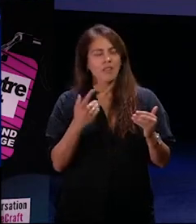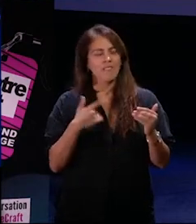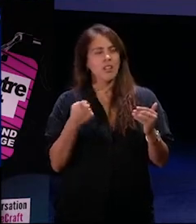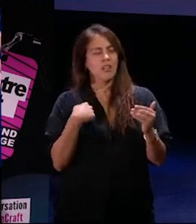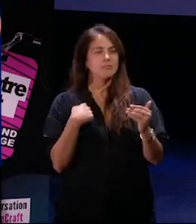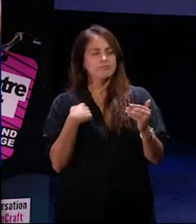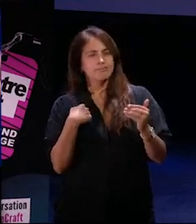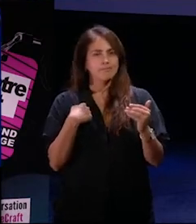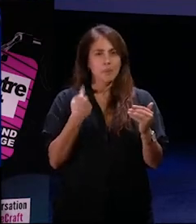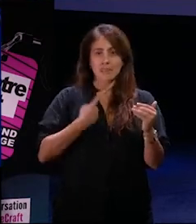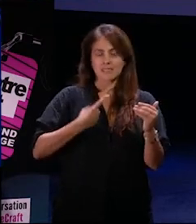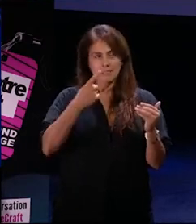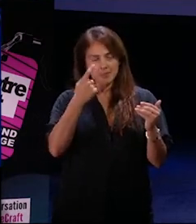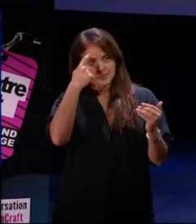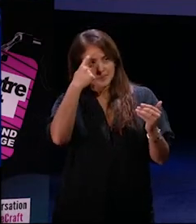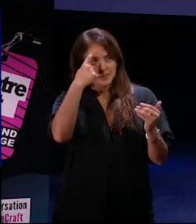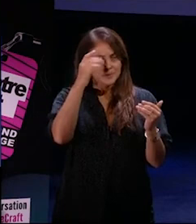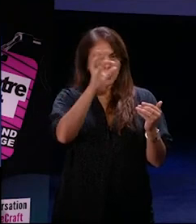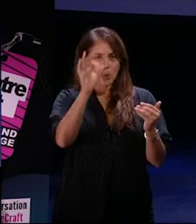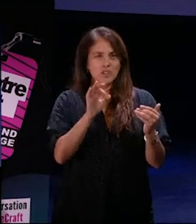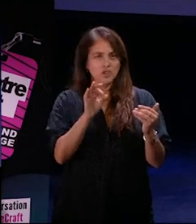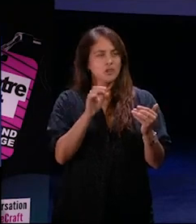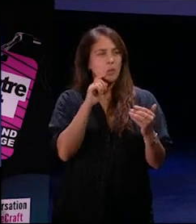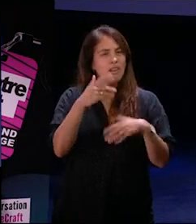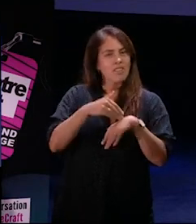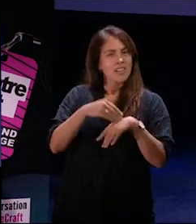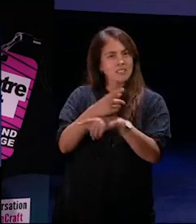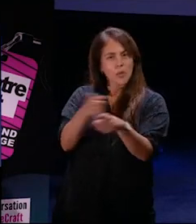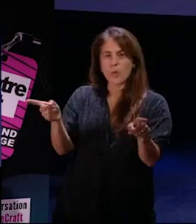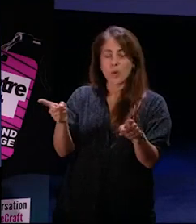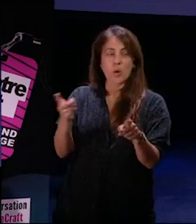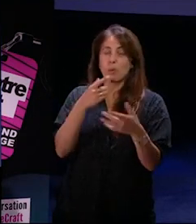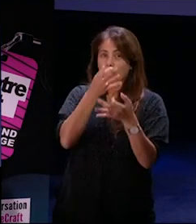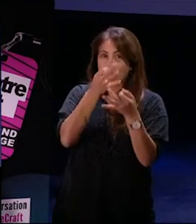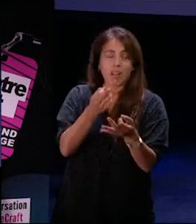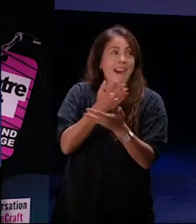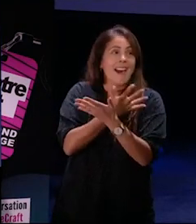that addresses all of us and that would pull any audience in.